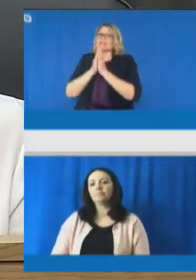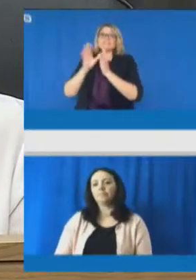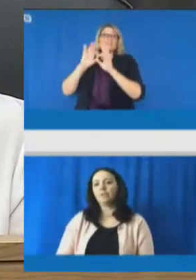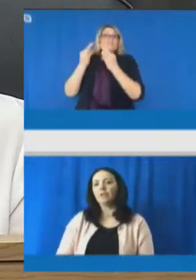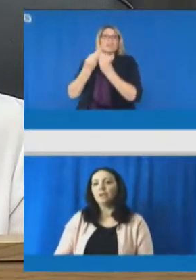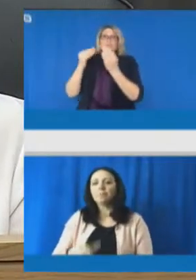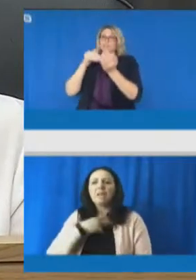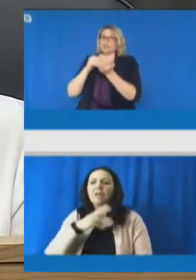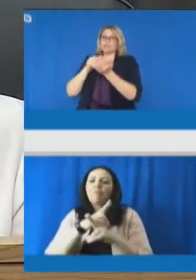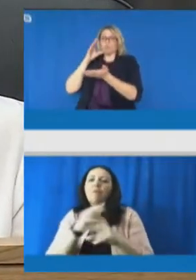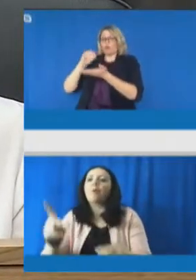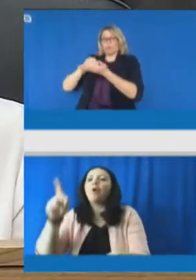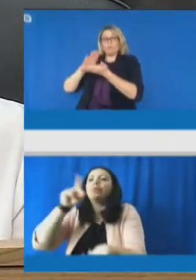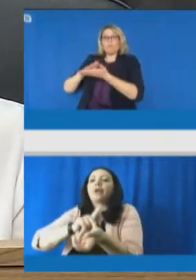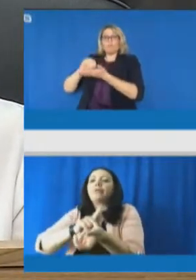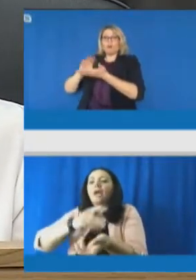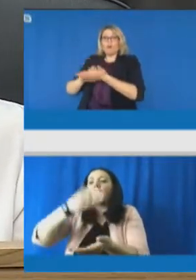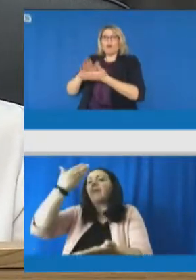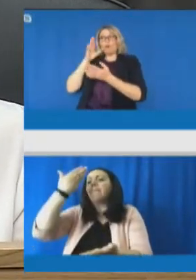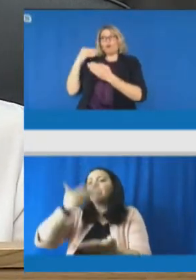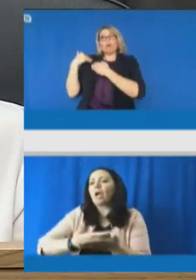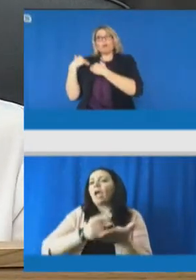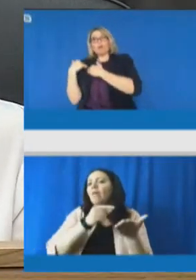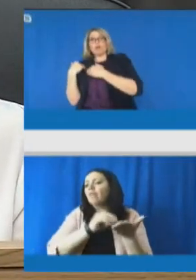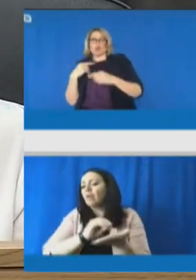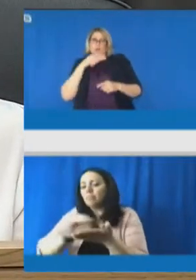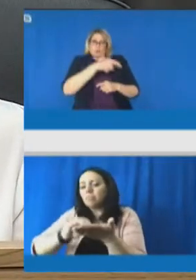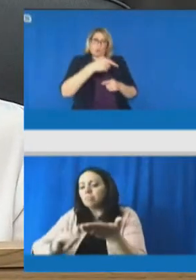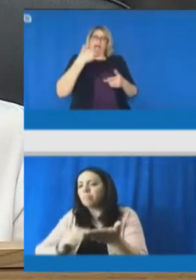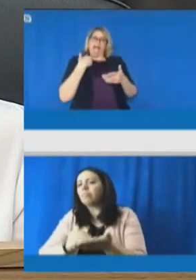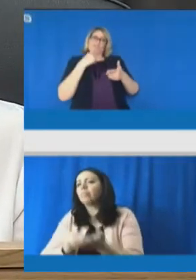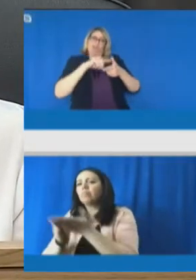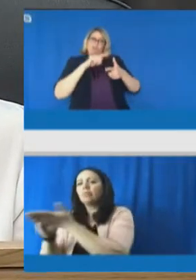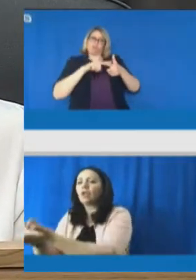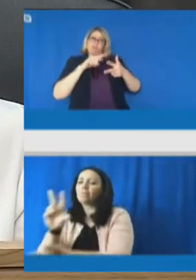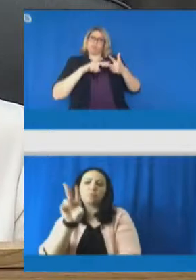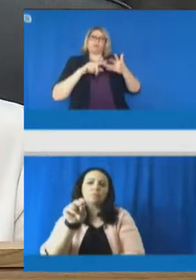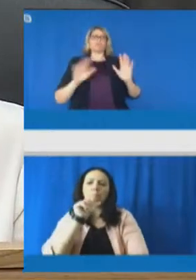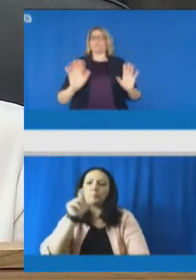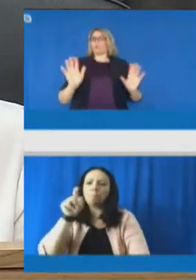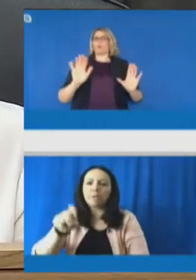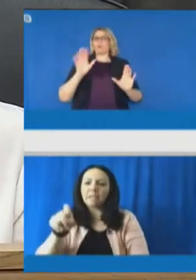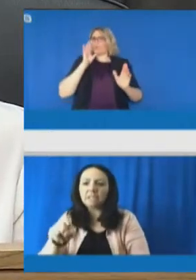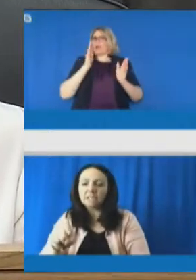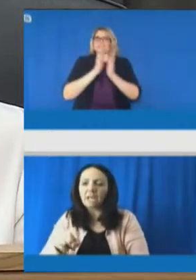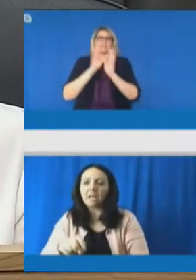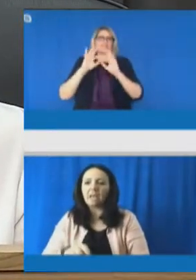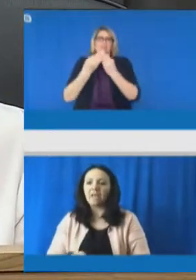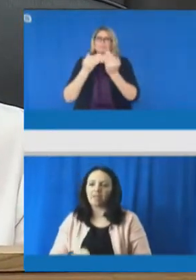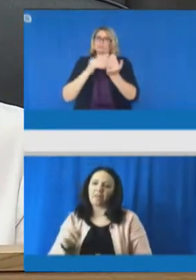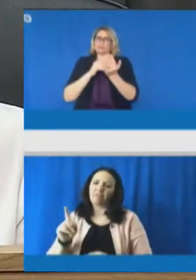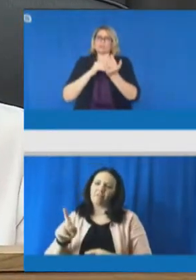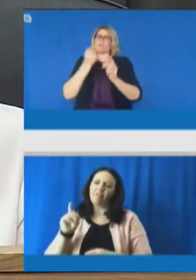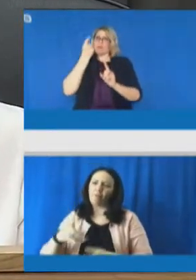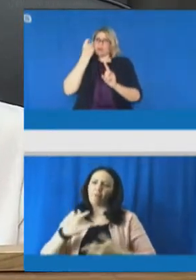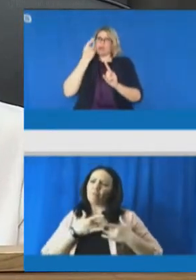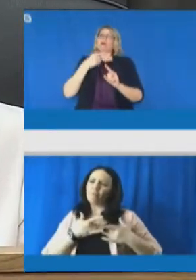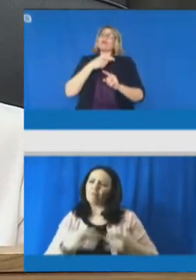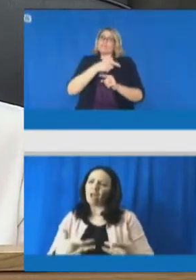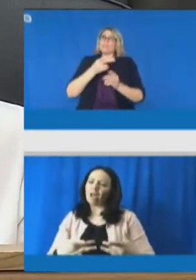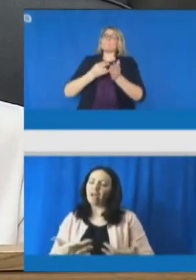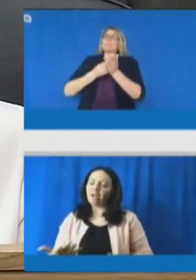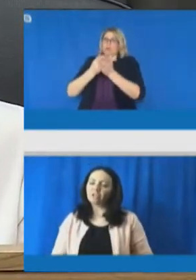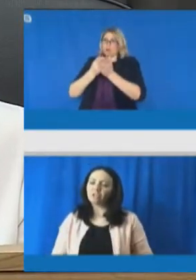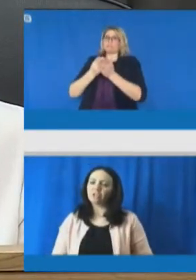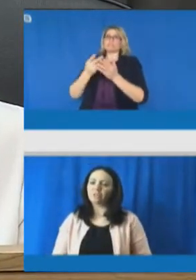they have any questions. So we're going to be as responsive in a very quick fashion